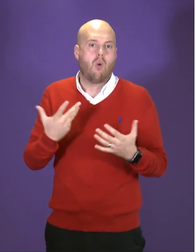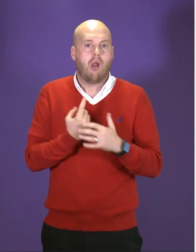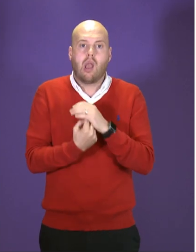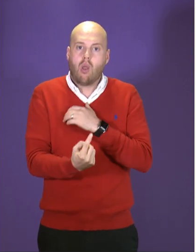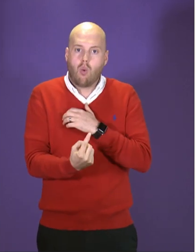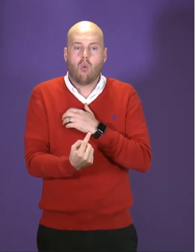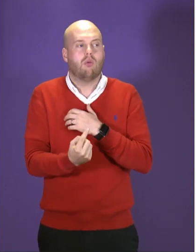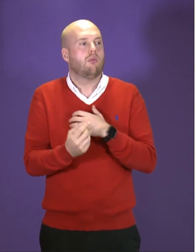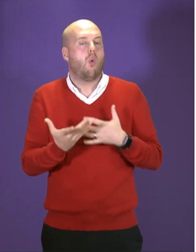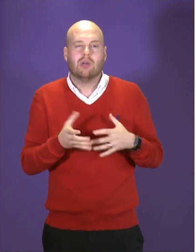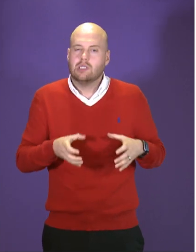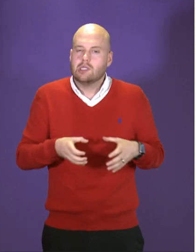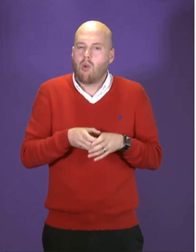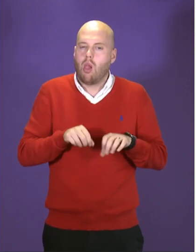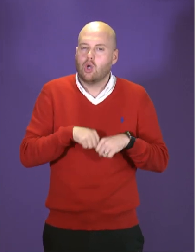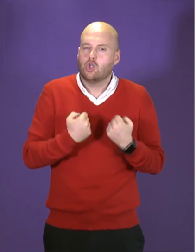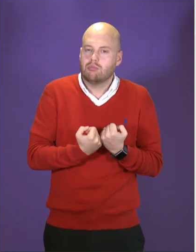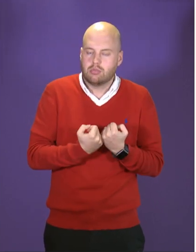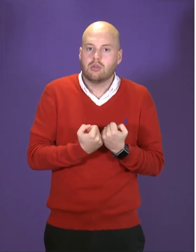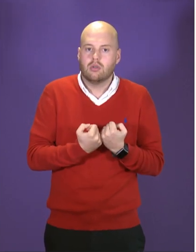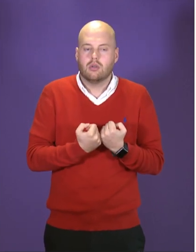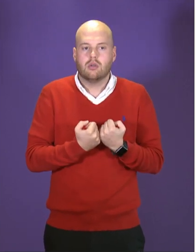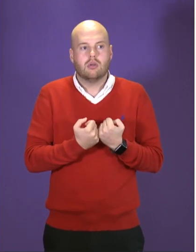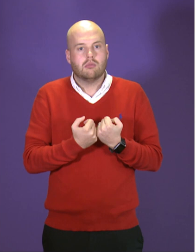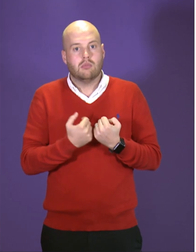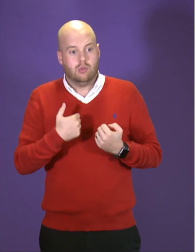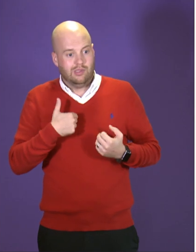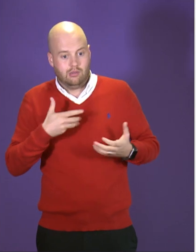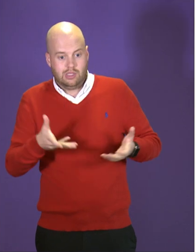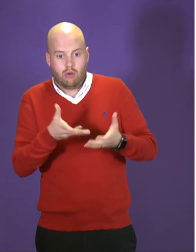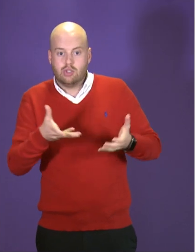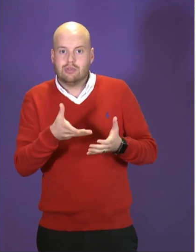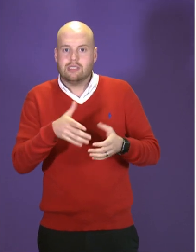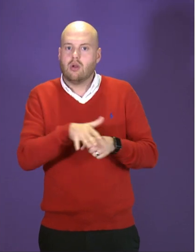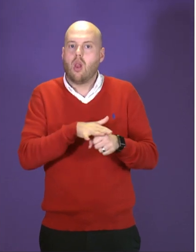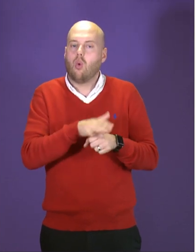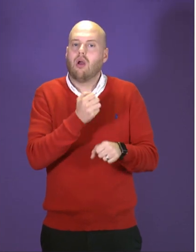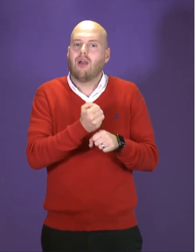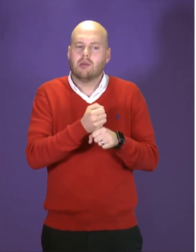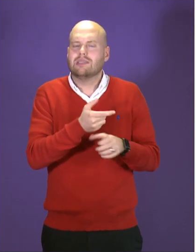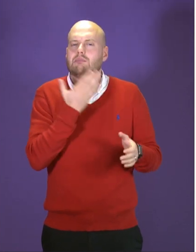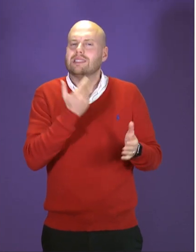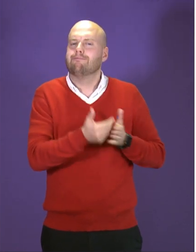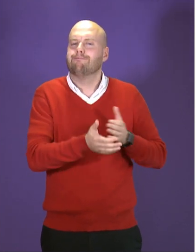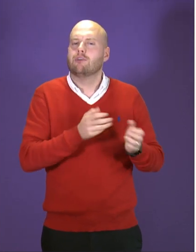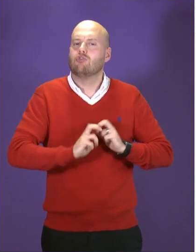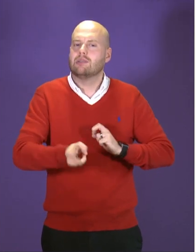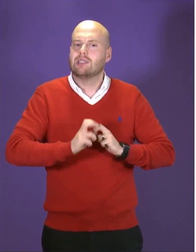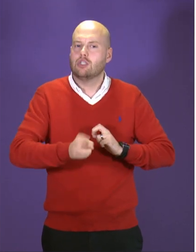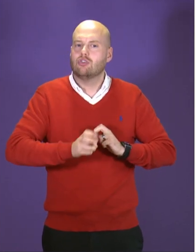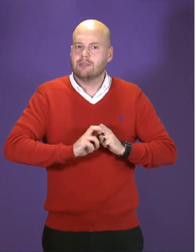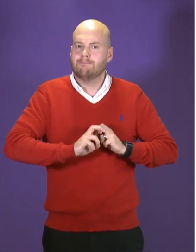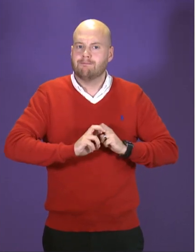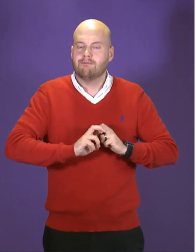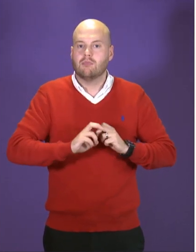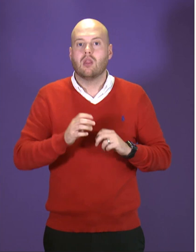smaller groups, and we're encouraging local governments to take care of the transportation. If the kid, let's